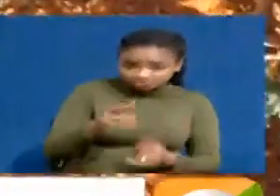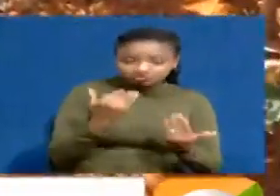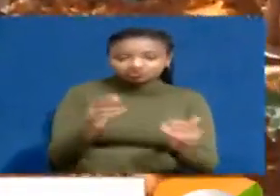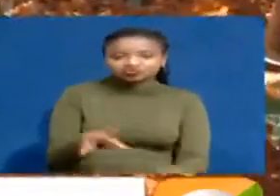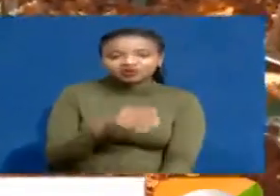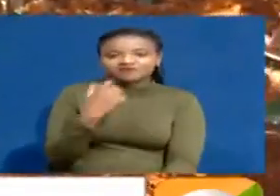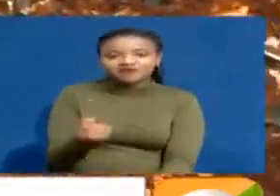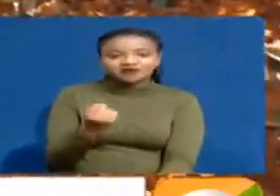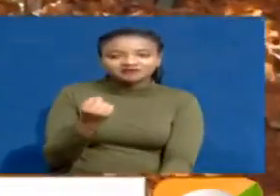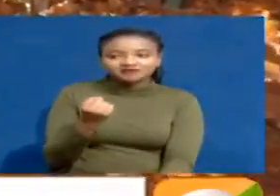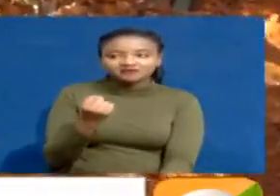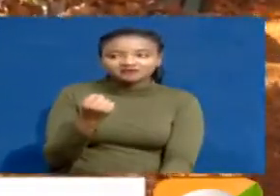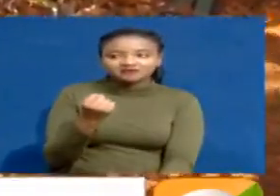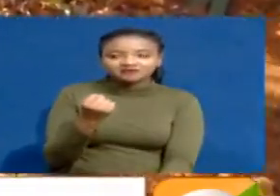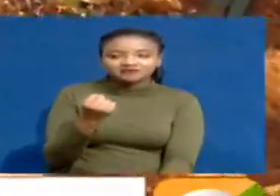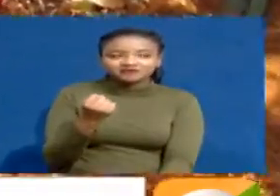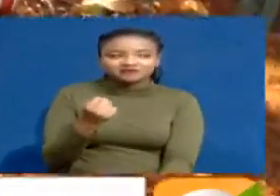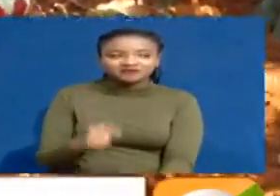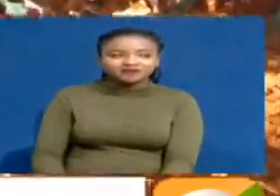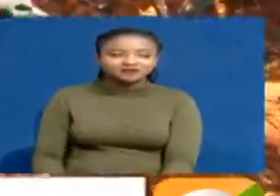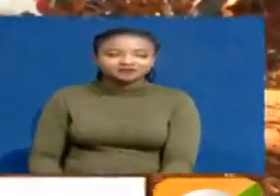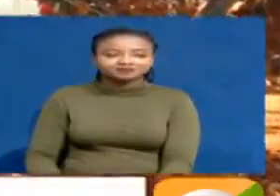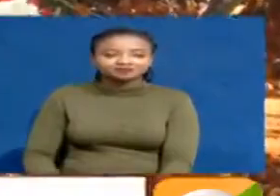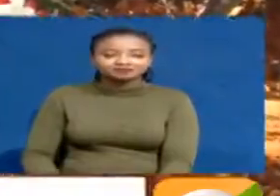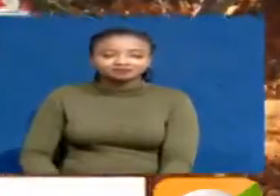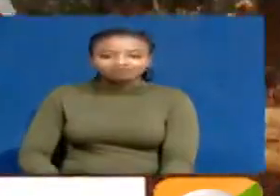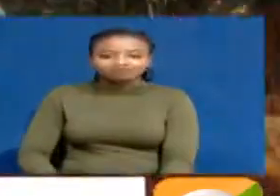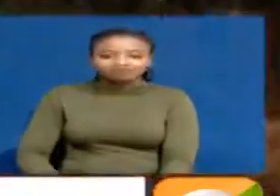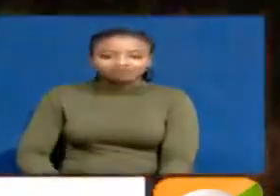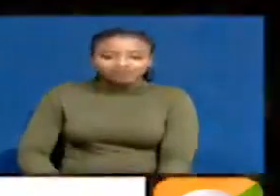children.